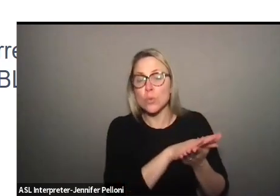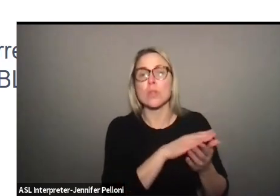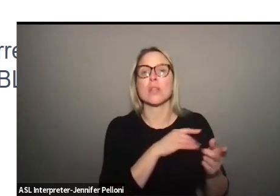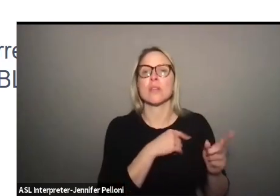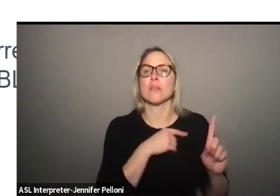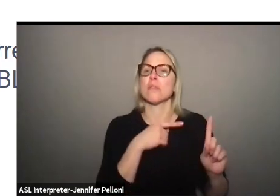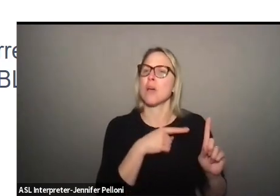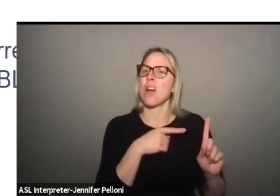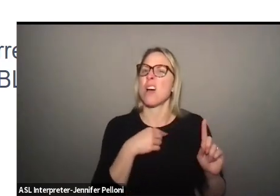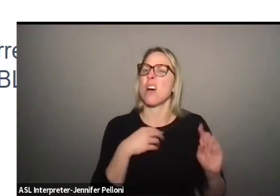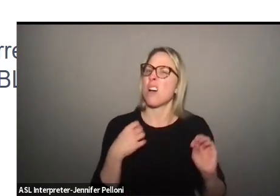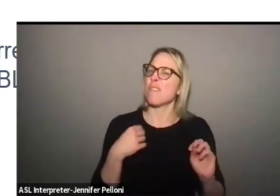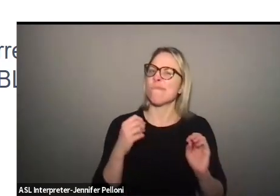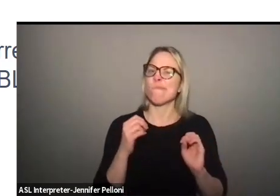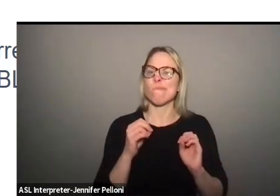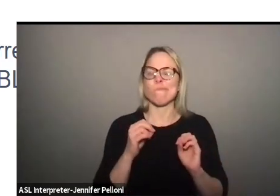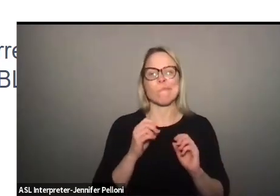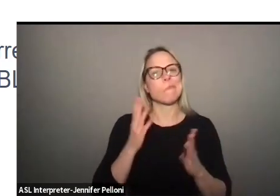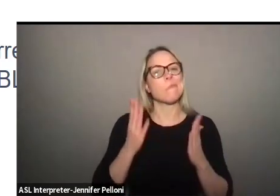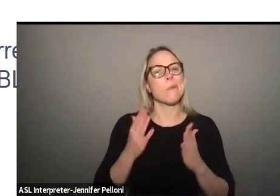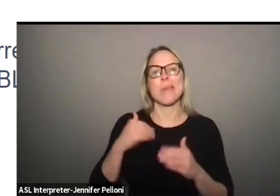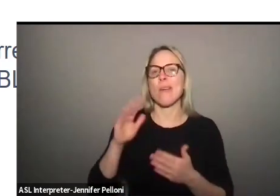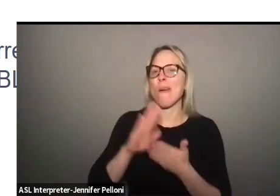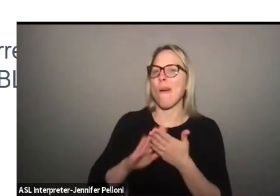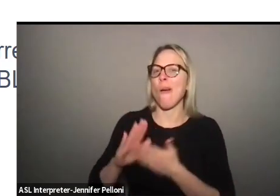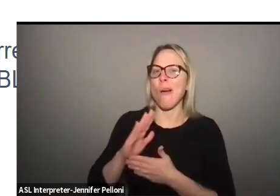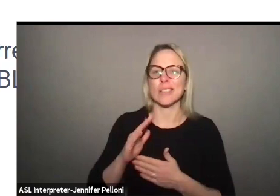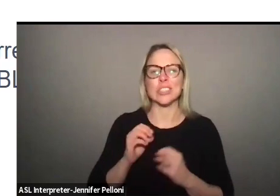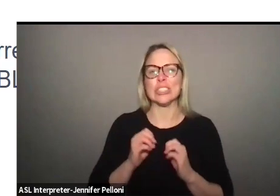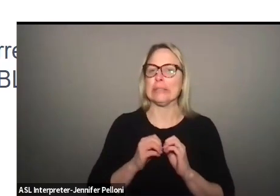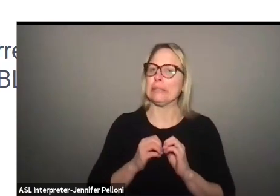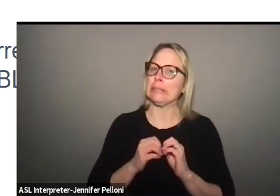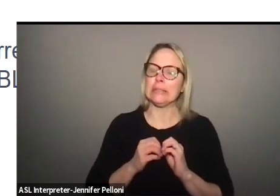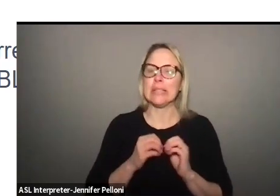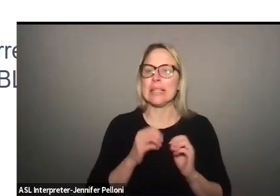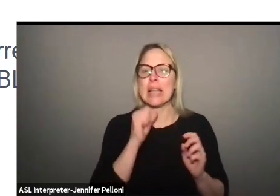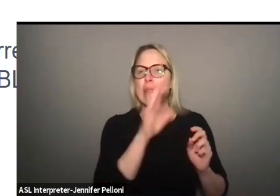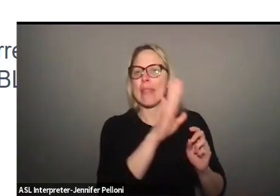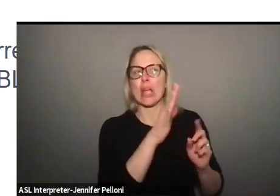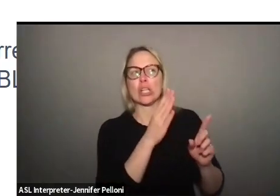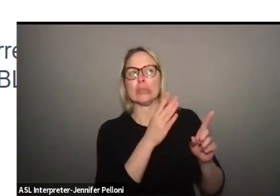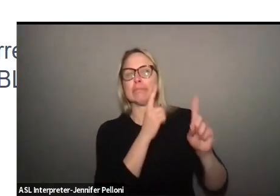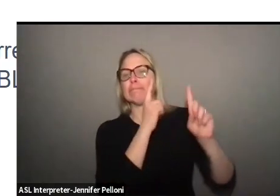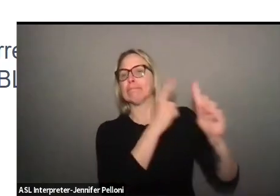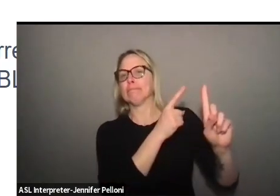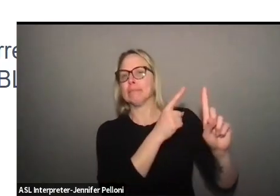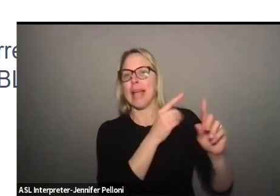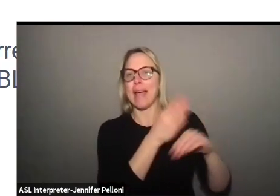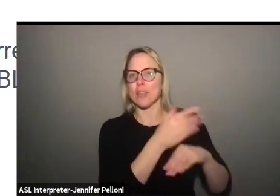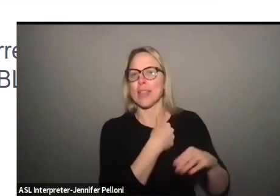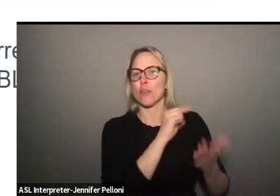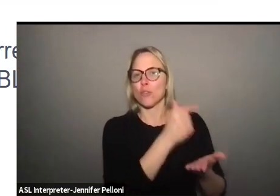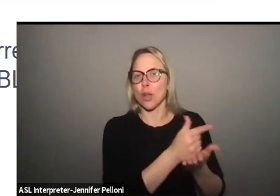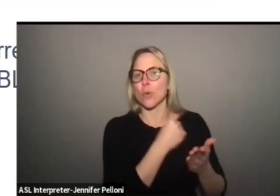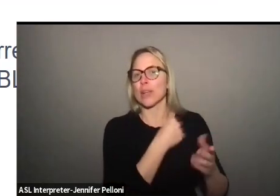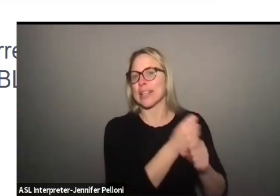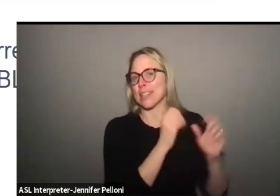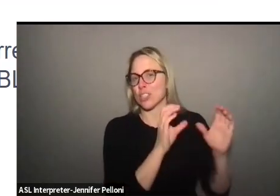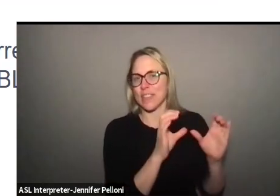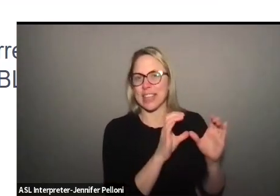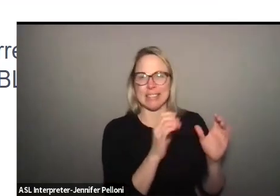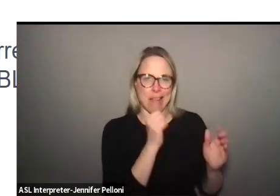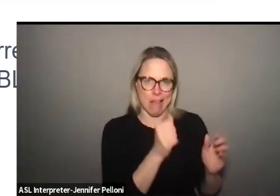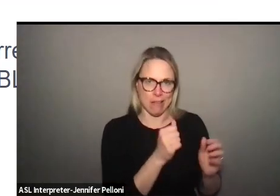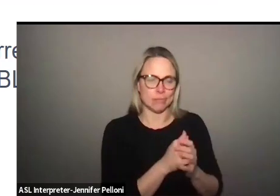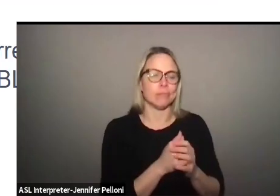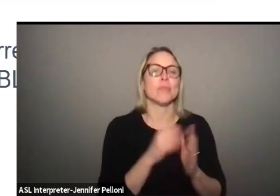thinking college may not be their pathway when they graduate, or when they get a certificate. So if that's